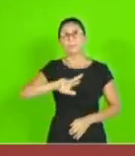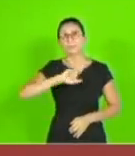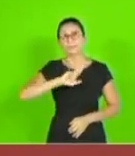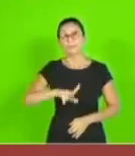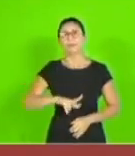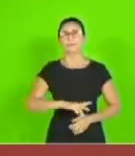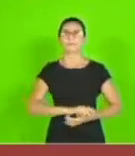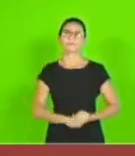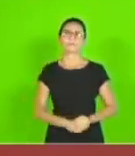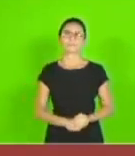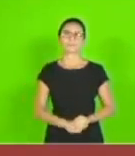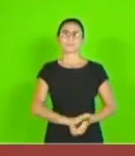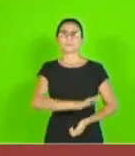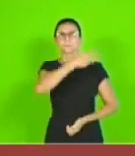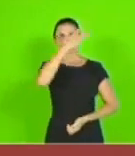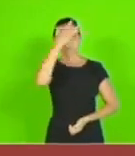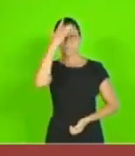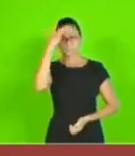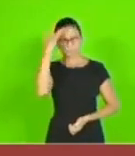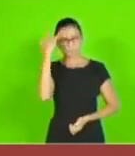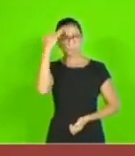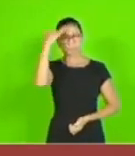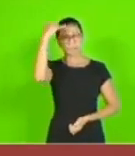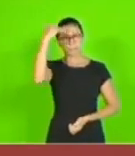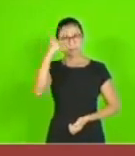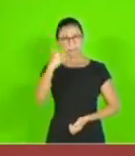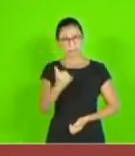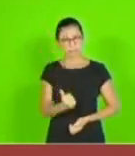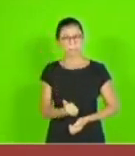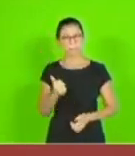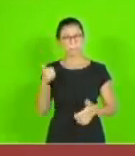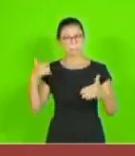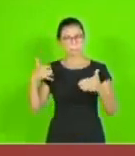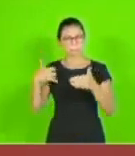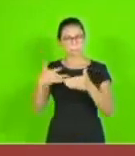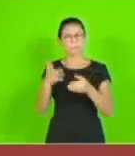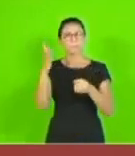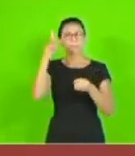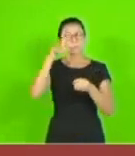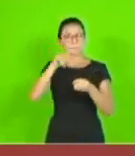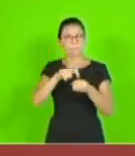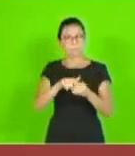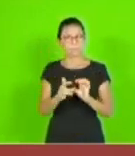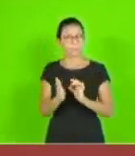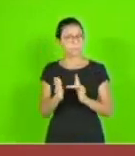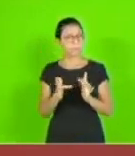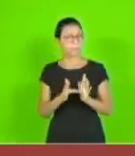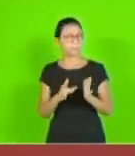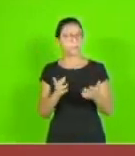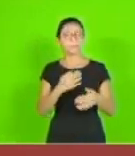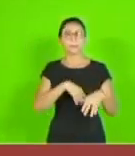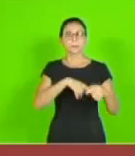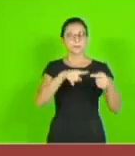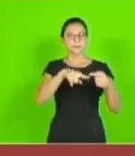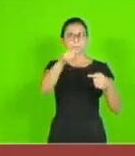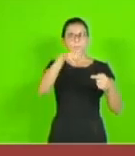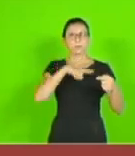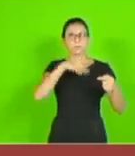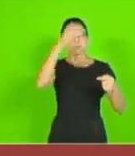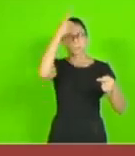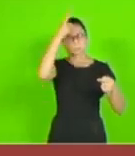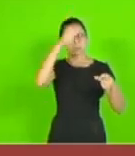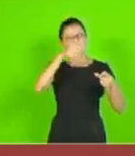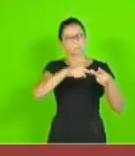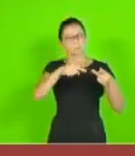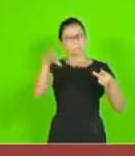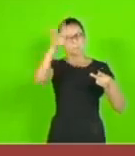who know that Jesus comes and this is the time. Because they are baptized with the Holy Spirit. They have